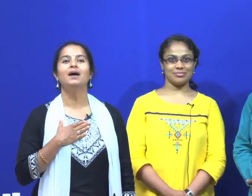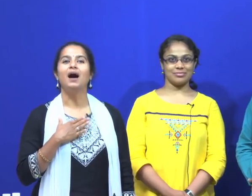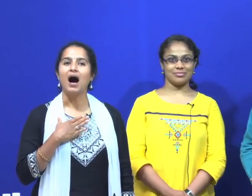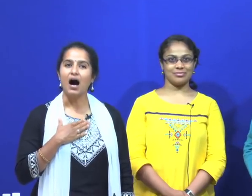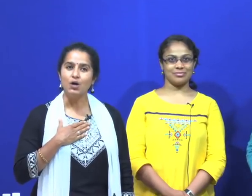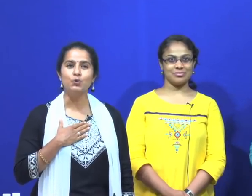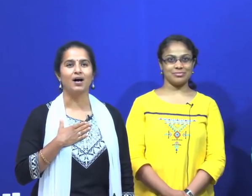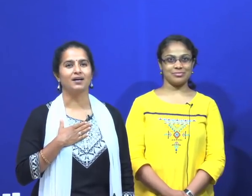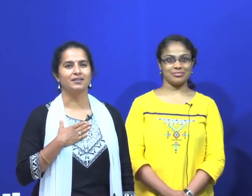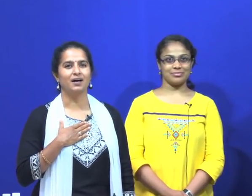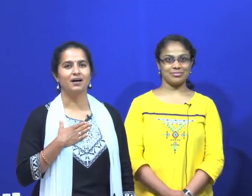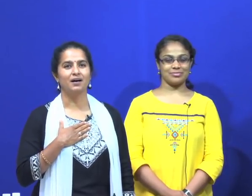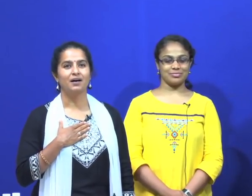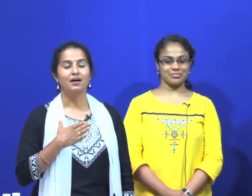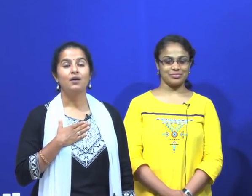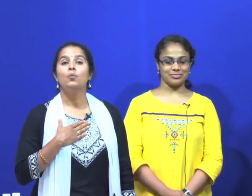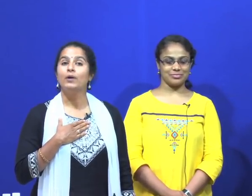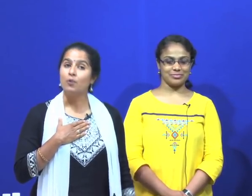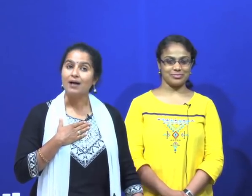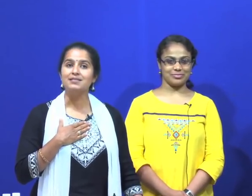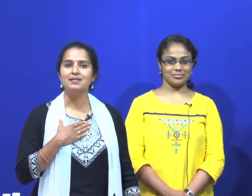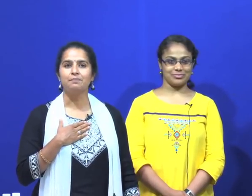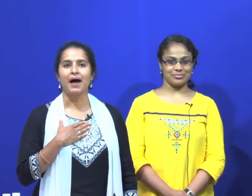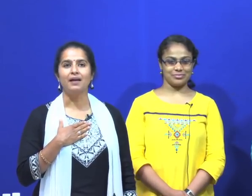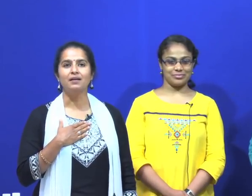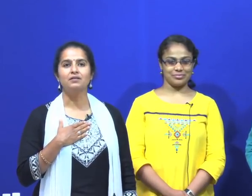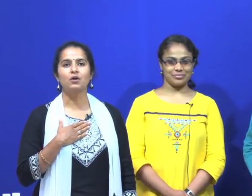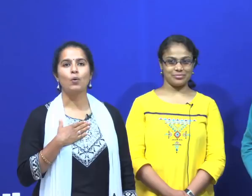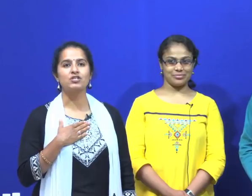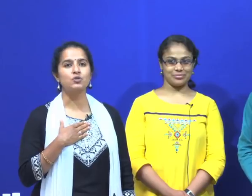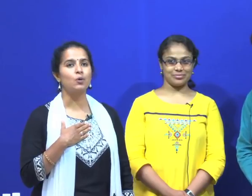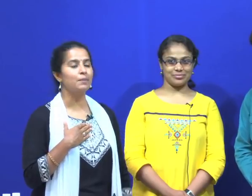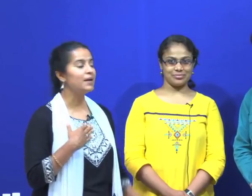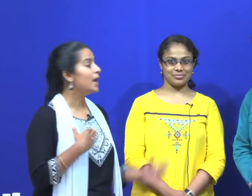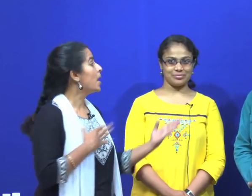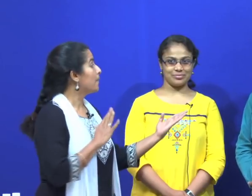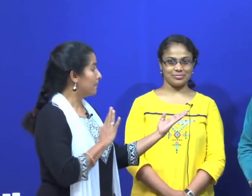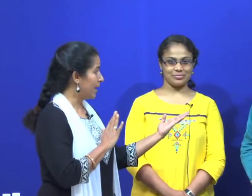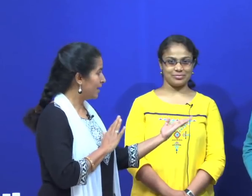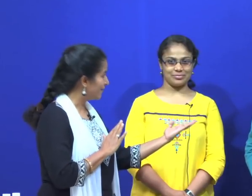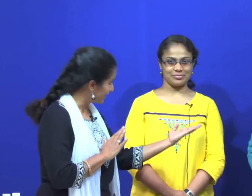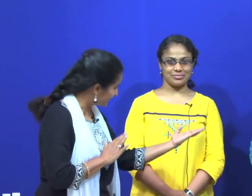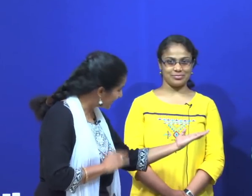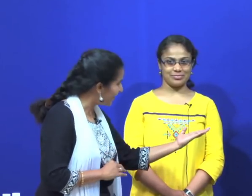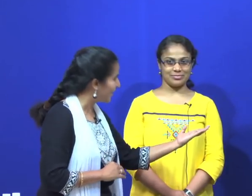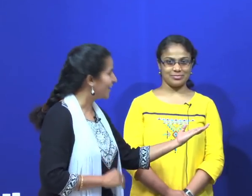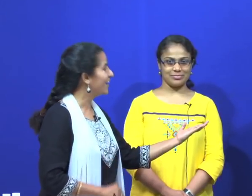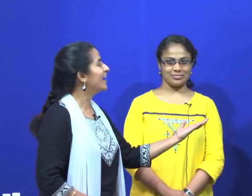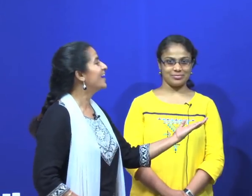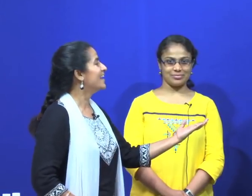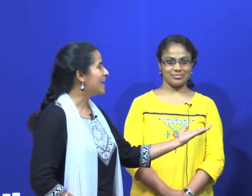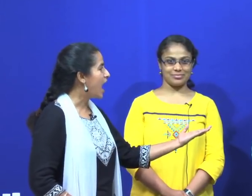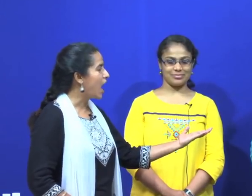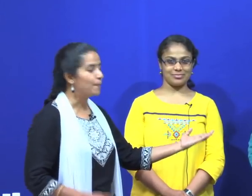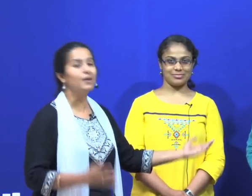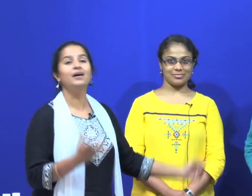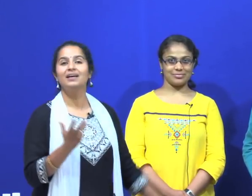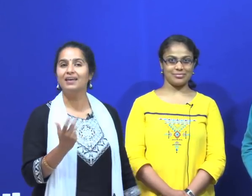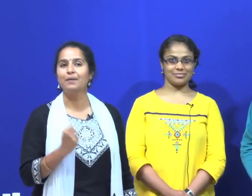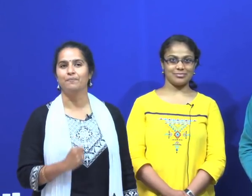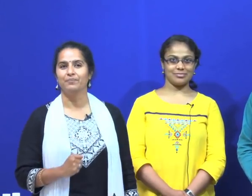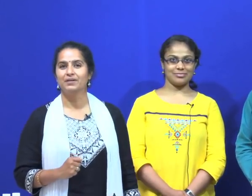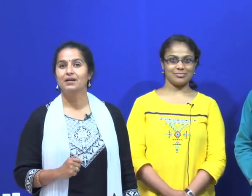nama Anuradha. When you ask a man, the question will be Bhavataha